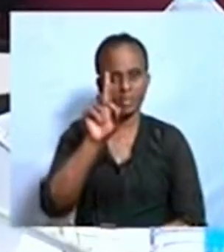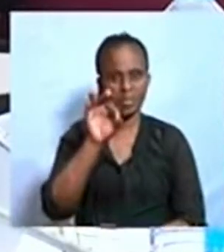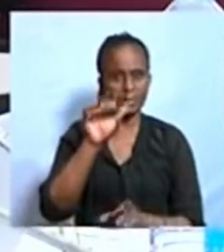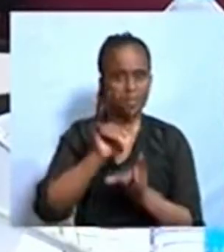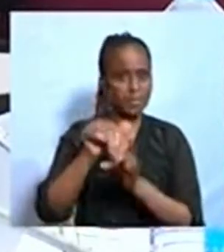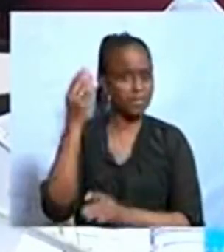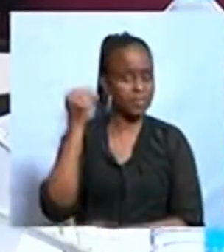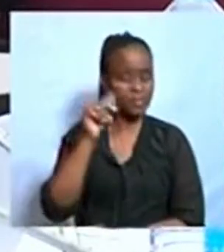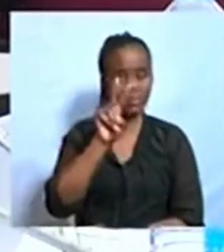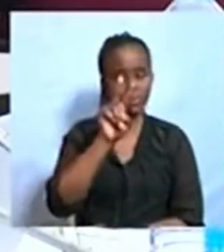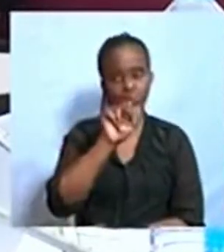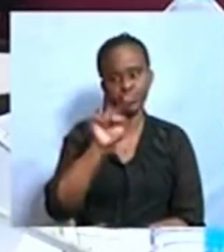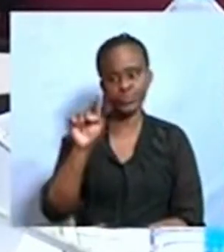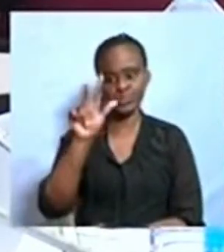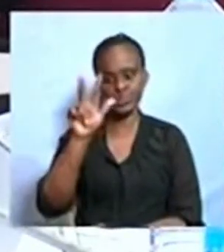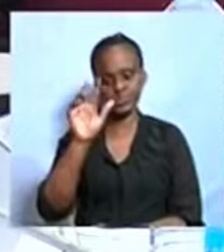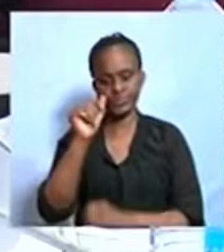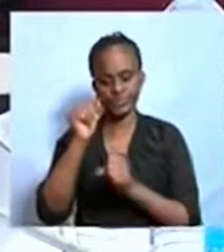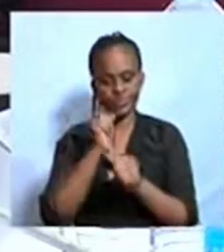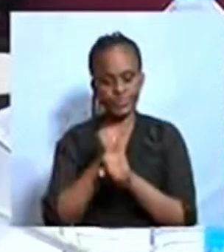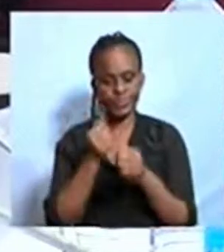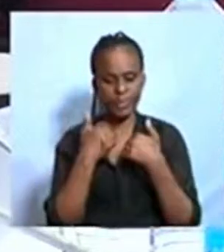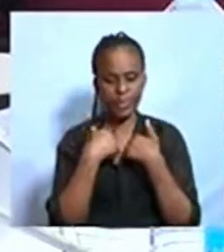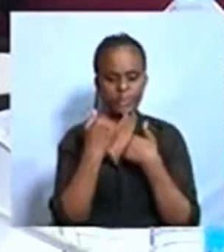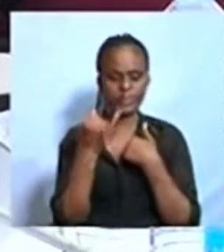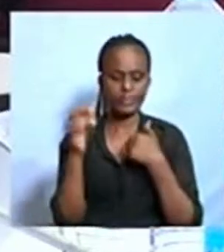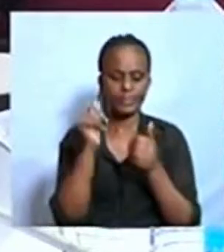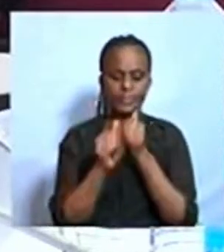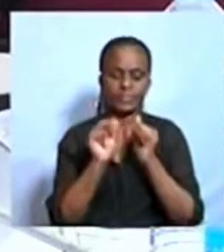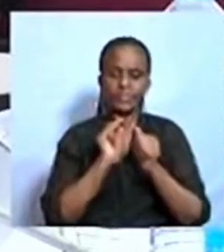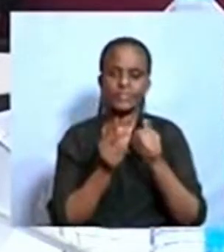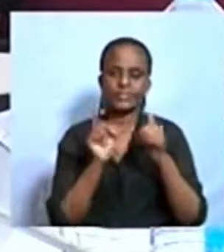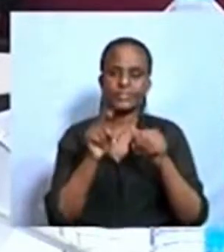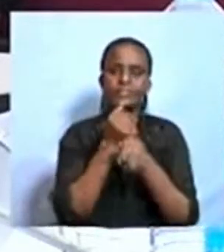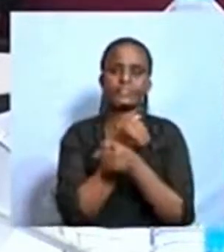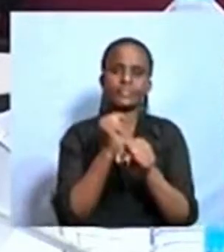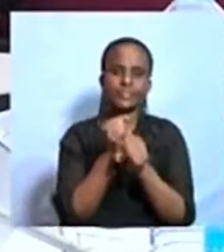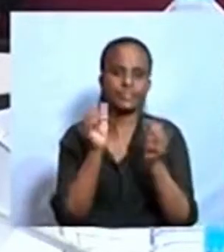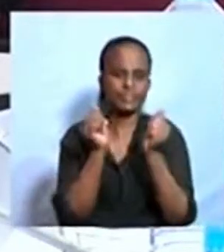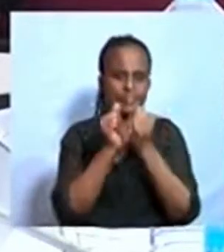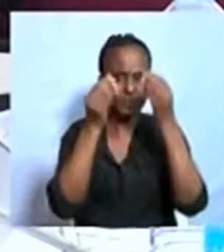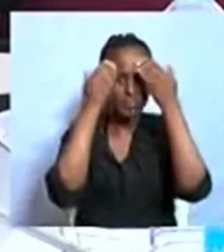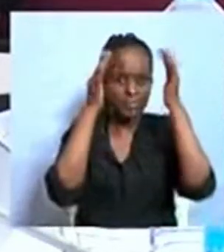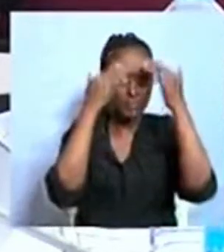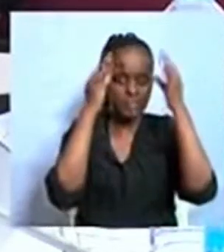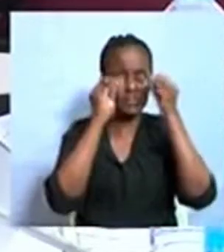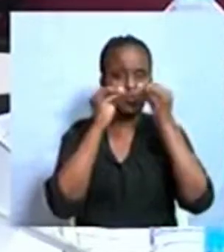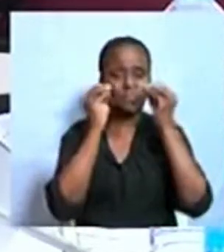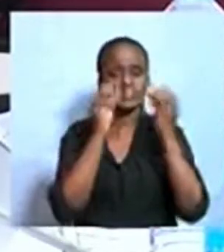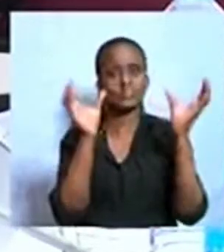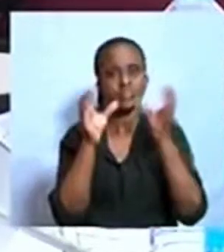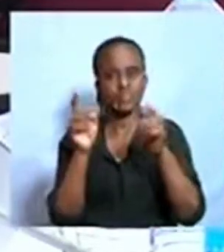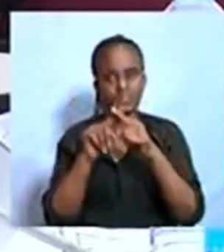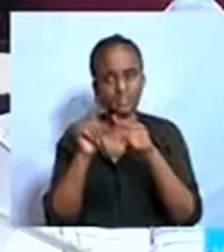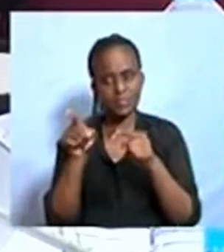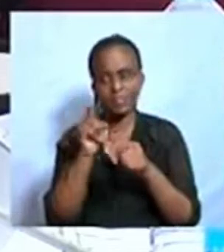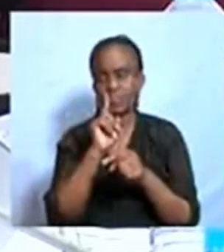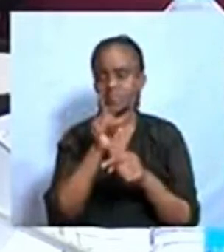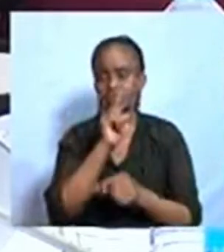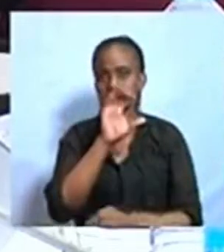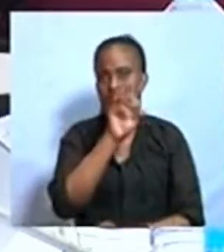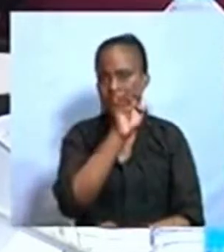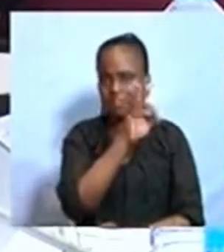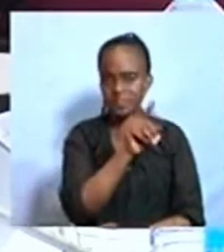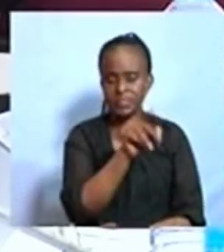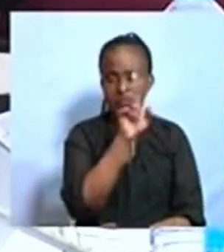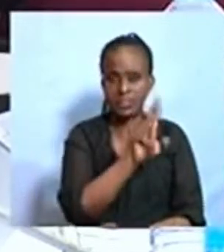2 to 3 years. There could be a number of issues that we need to address, including sensitization of the communities. But it really, CDF can be